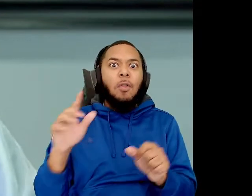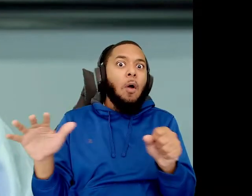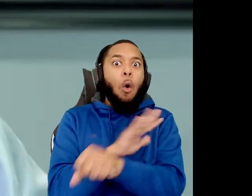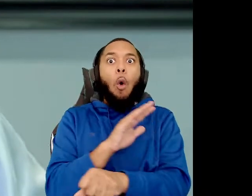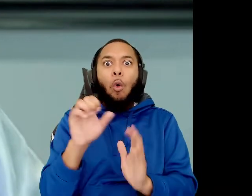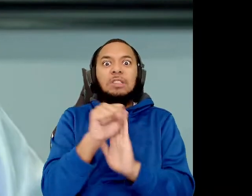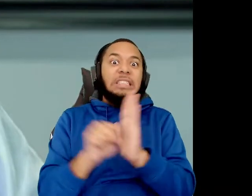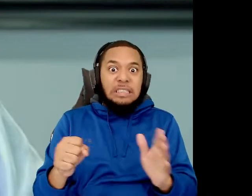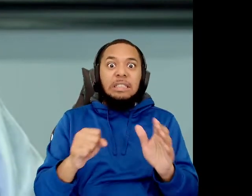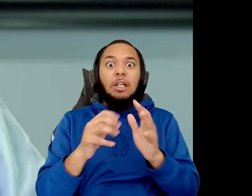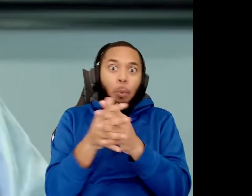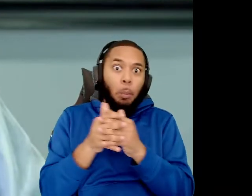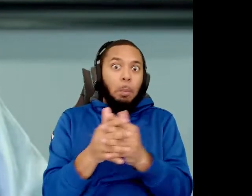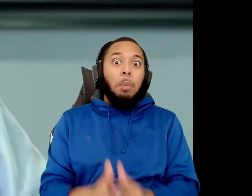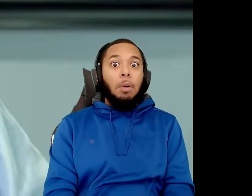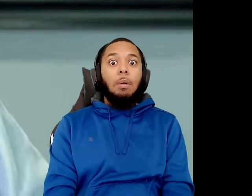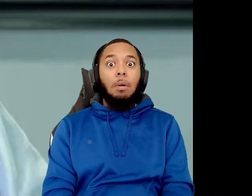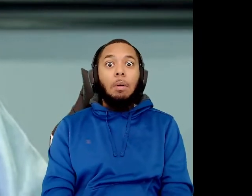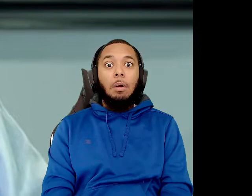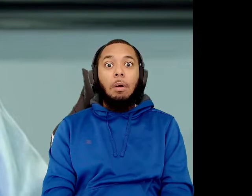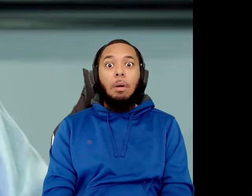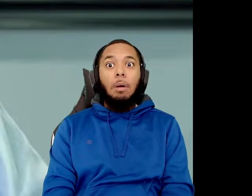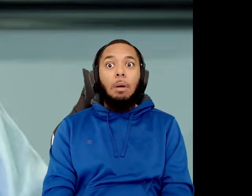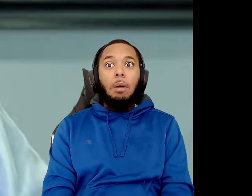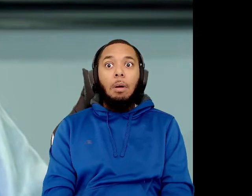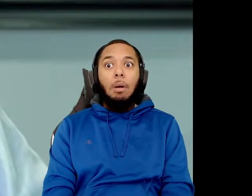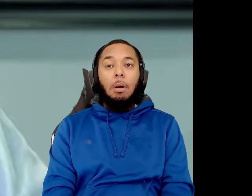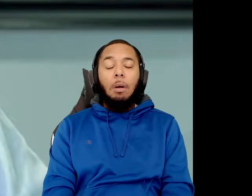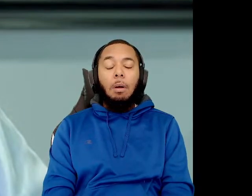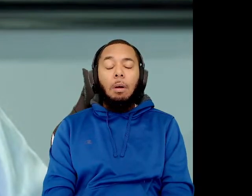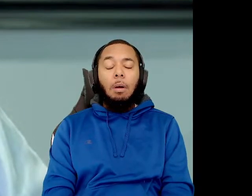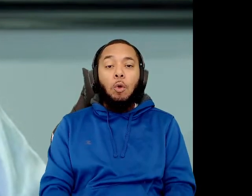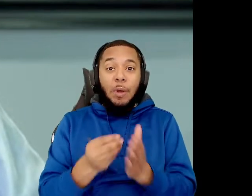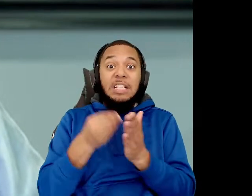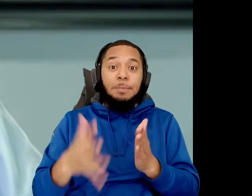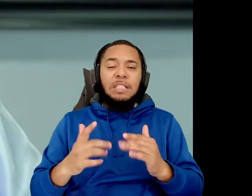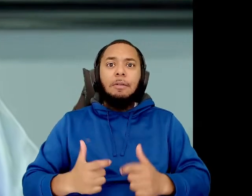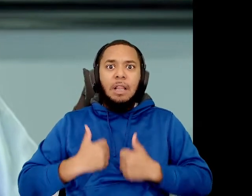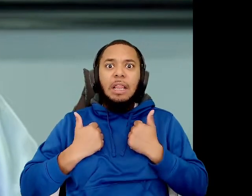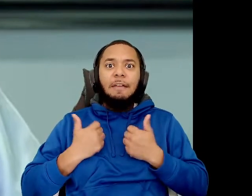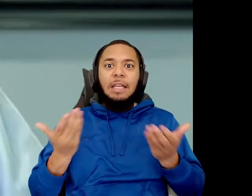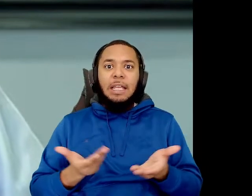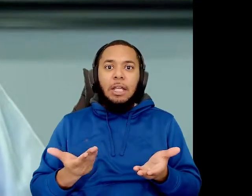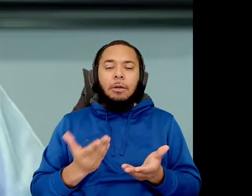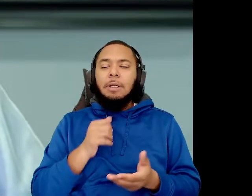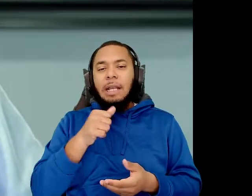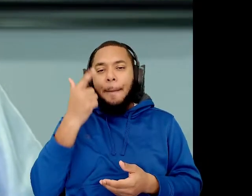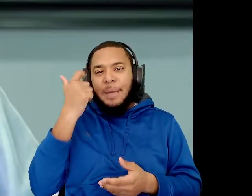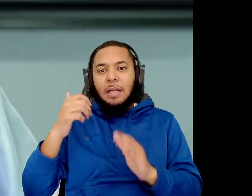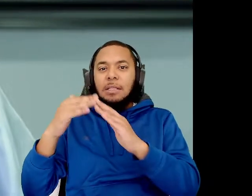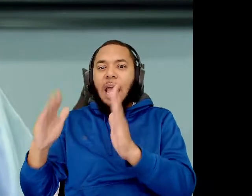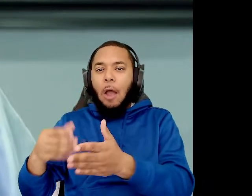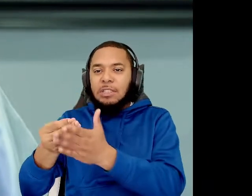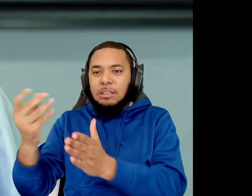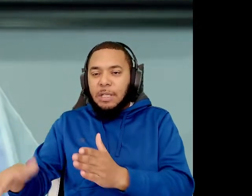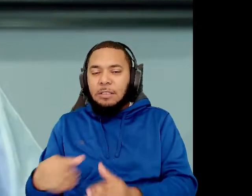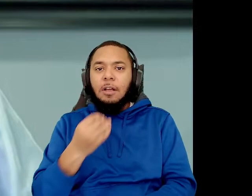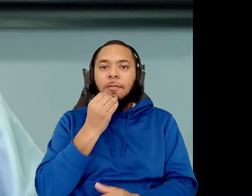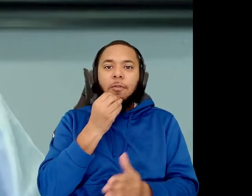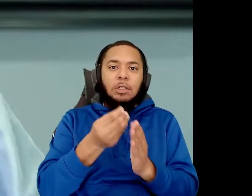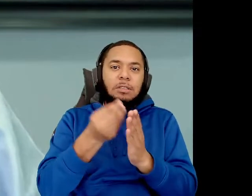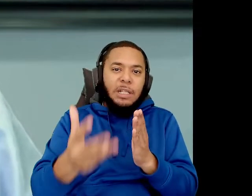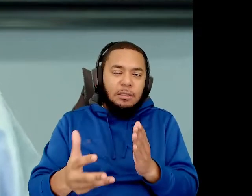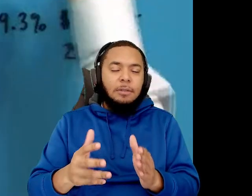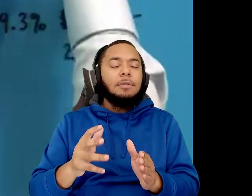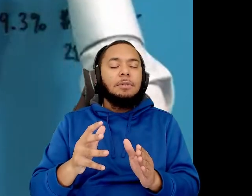United States. So it's really expensive to live in California, not just because the houses and the food is a little bit